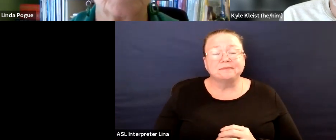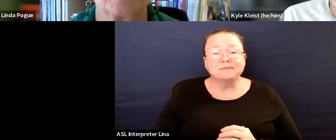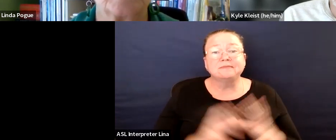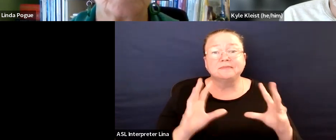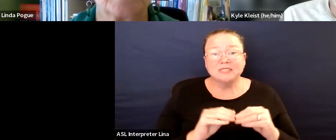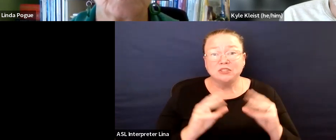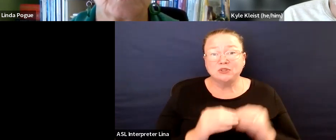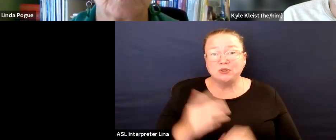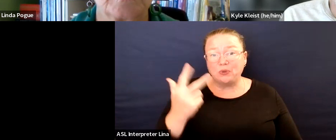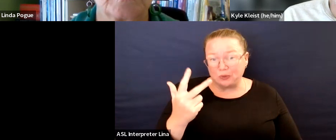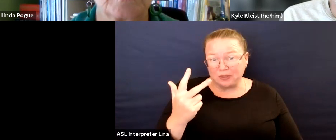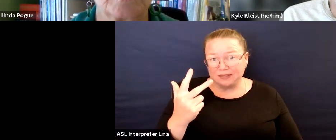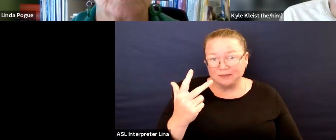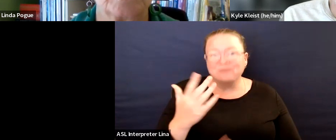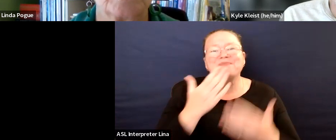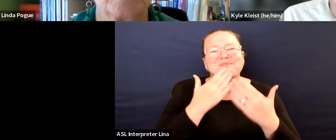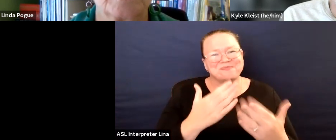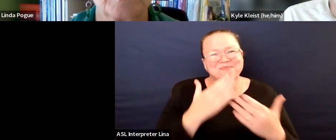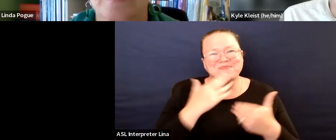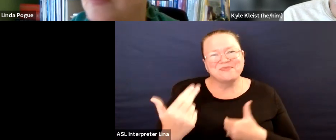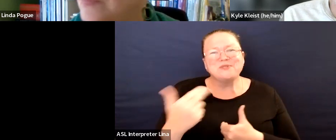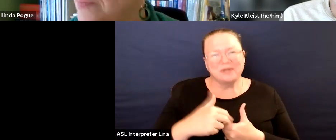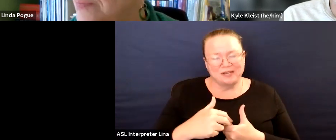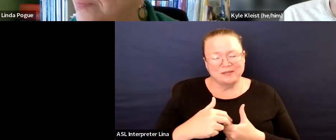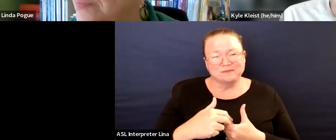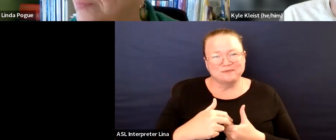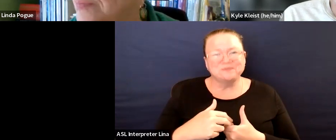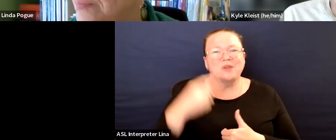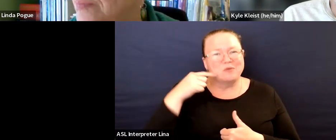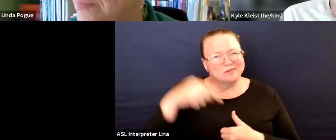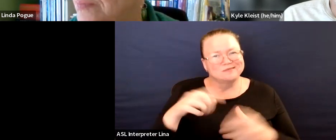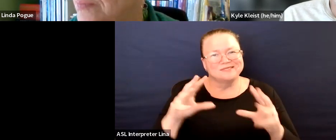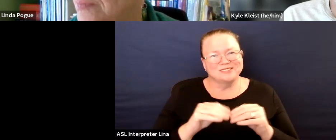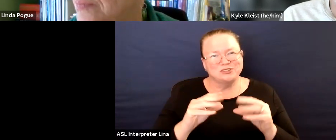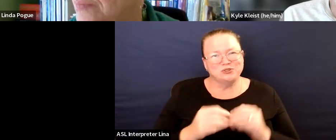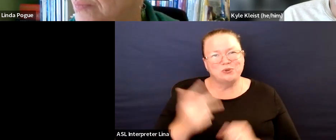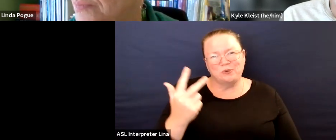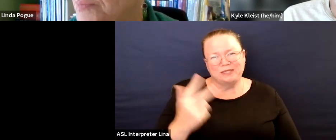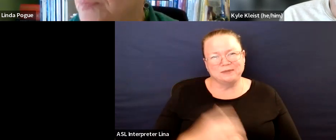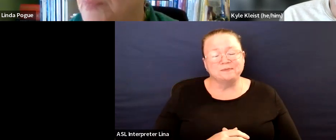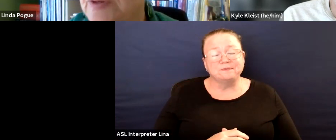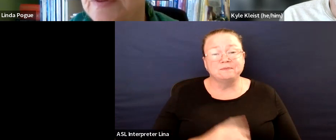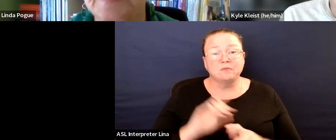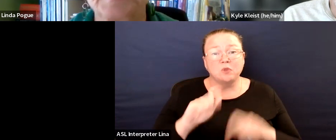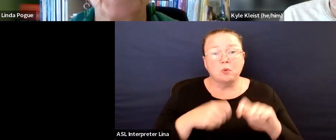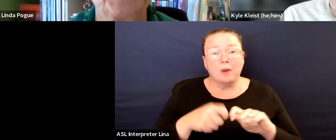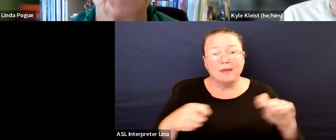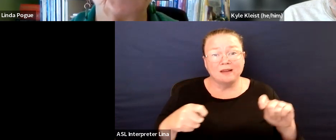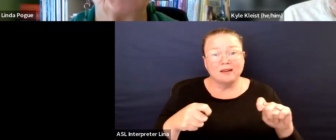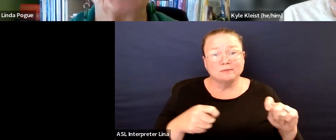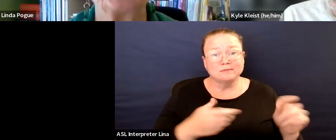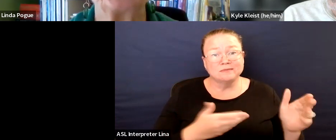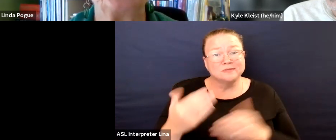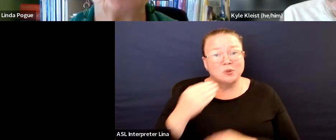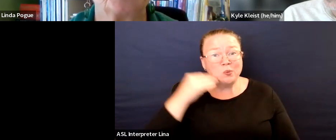Session 3. Thank you for joining us for session 3. Wrapping up, taking